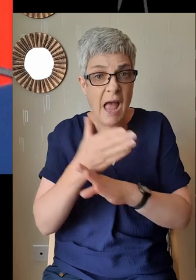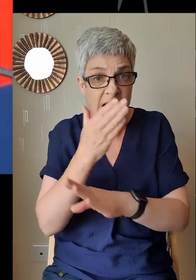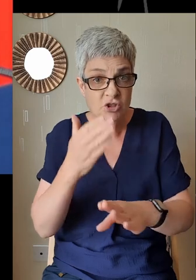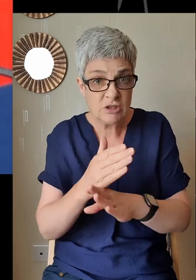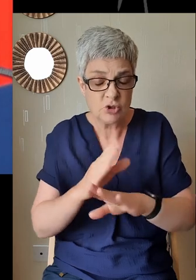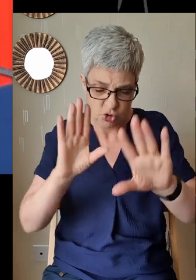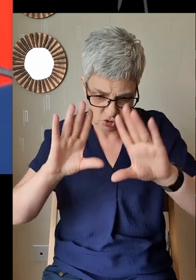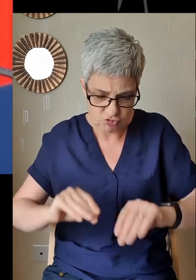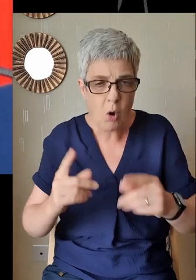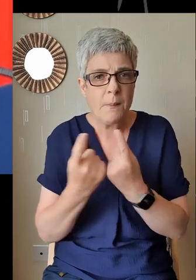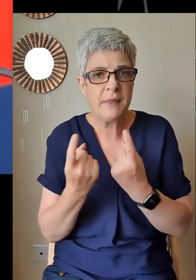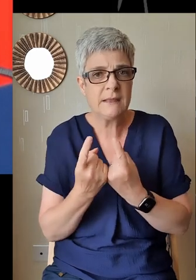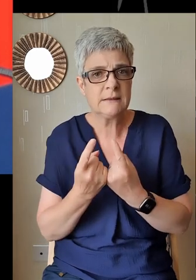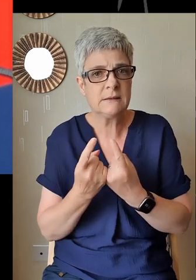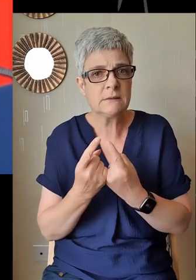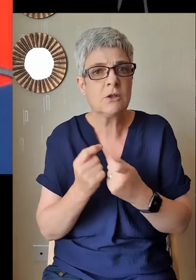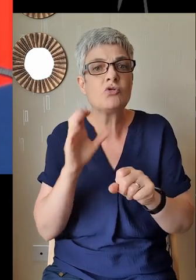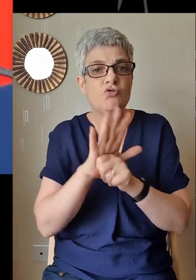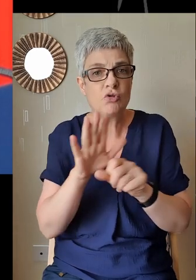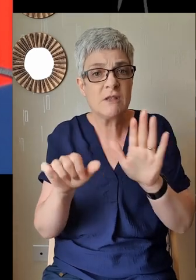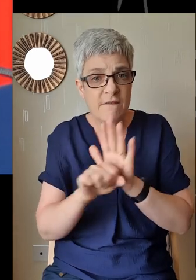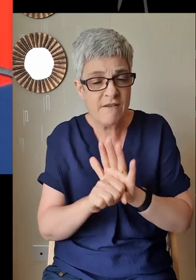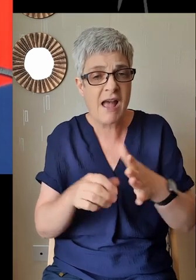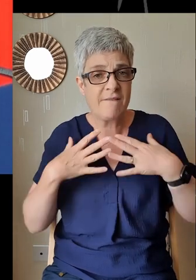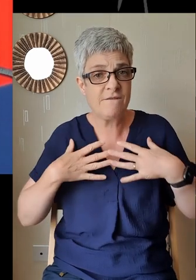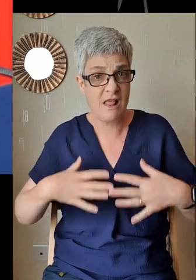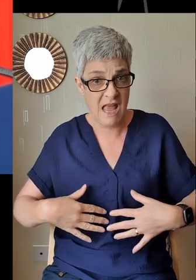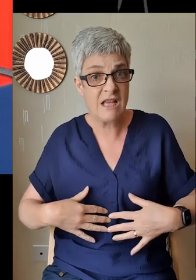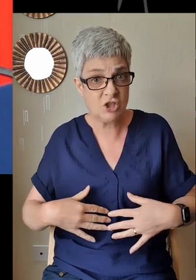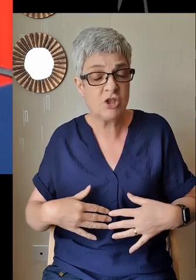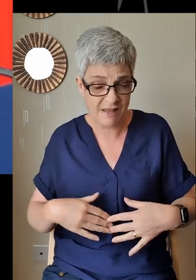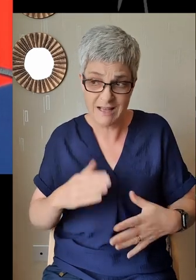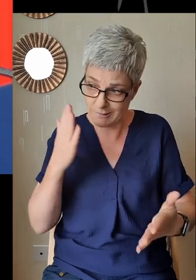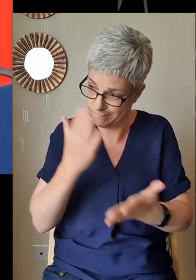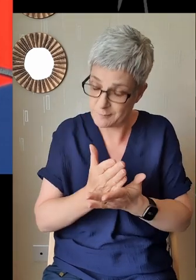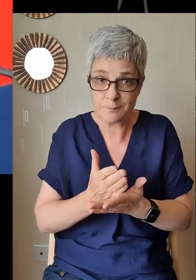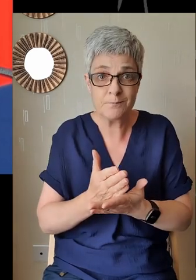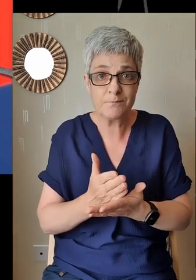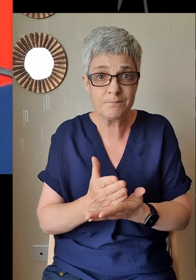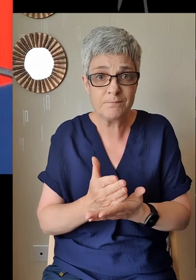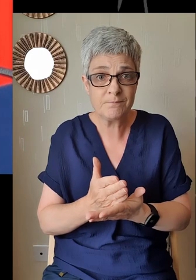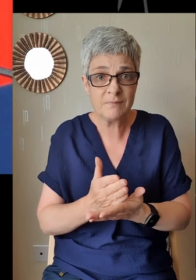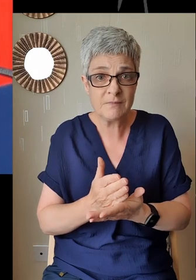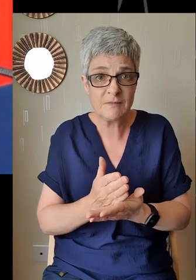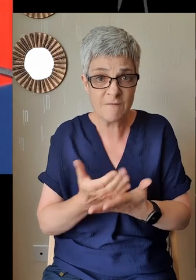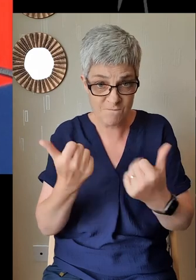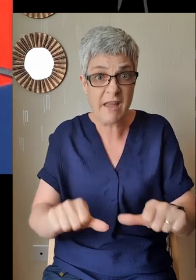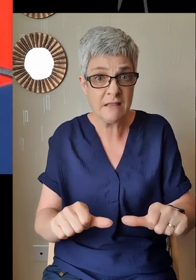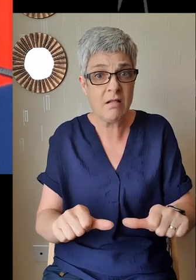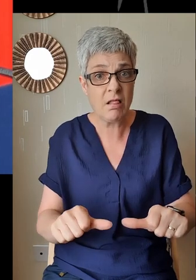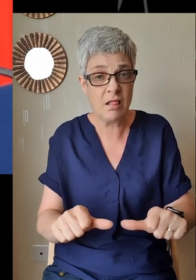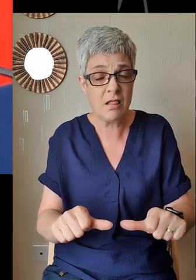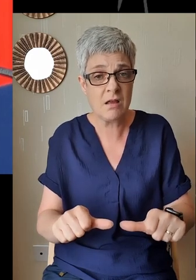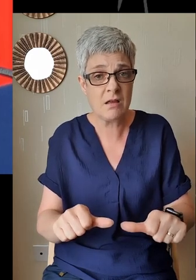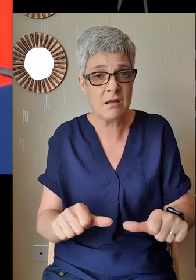We have crucified the flesh, says Paul. That's pretty definite, isn't it? That's pretty final.